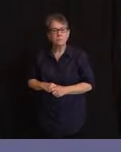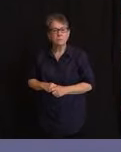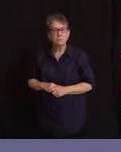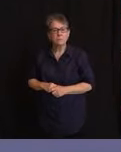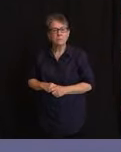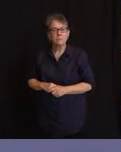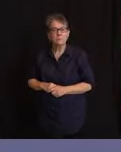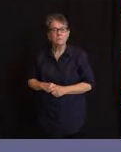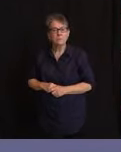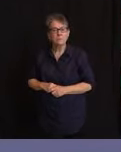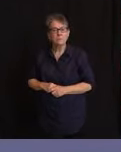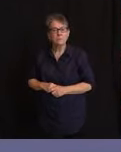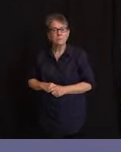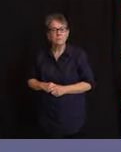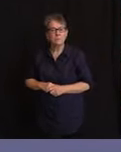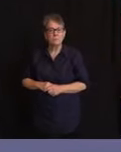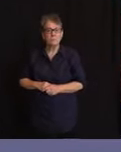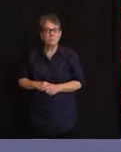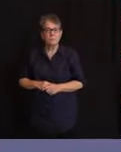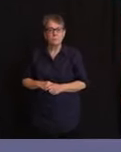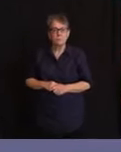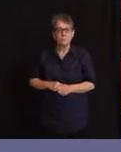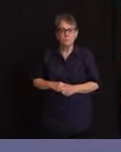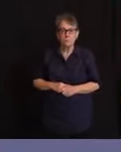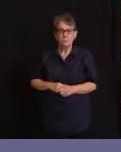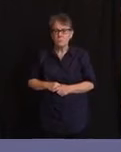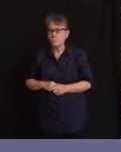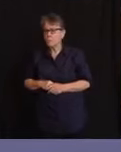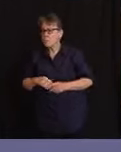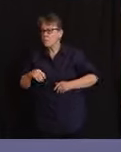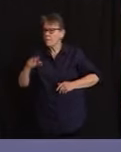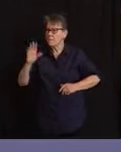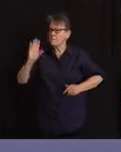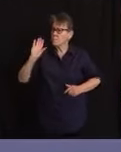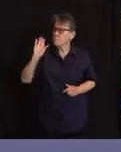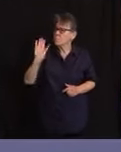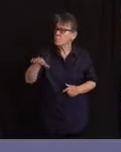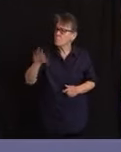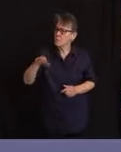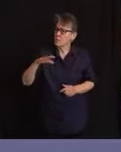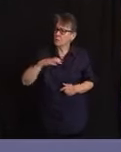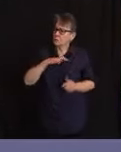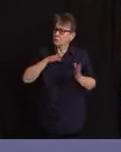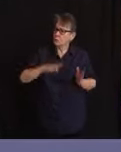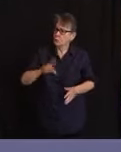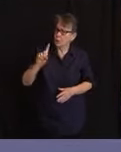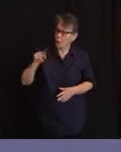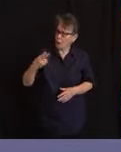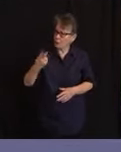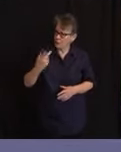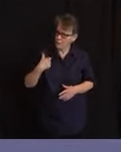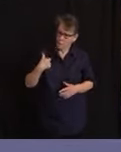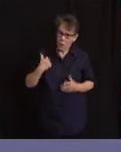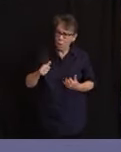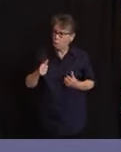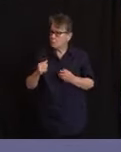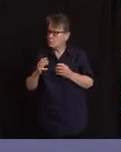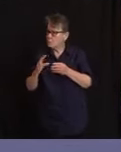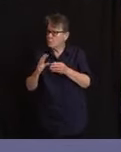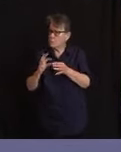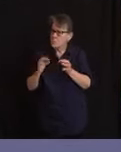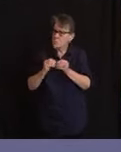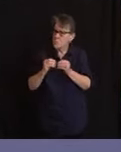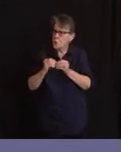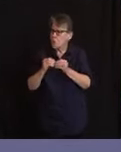Judy, underlying in particular, any comments you've got about social distancing and how you see that, and Christina going forward? And